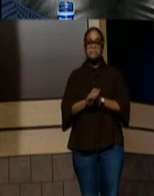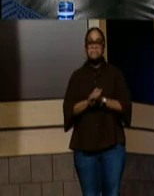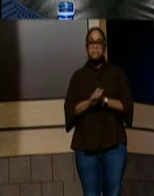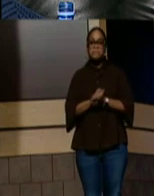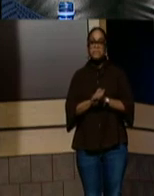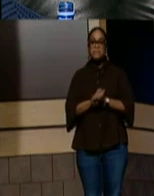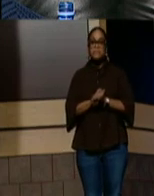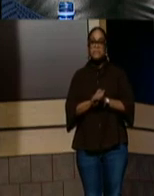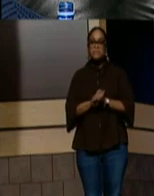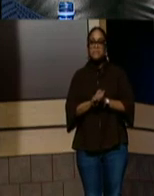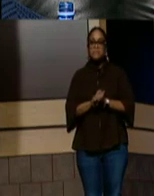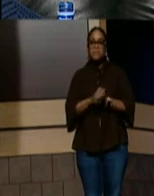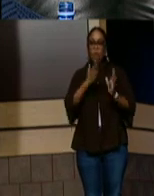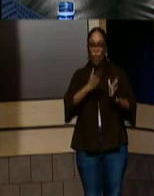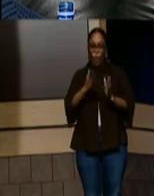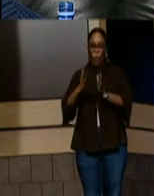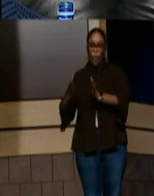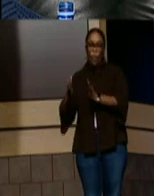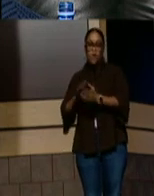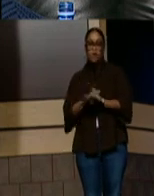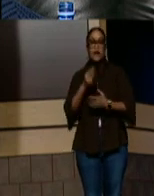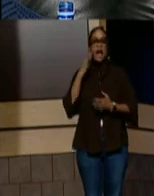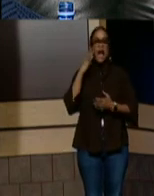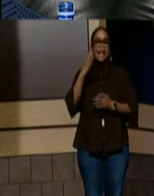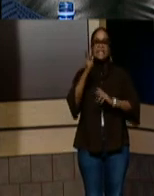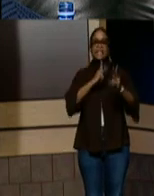oil. I've seen people